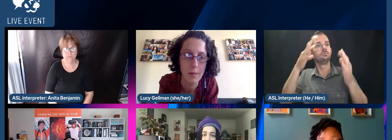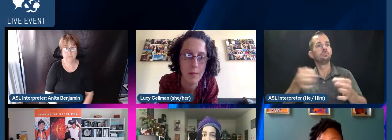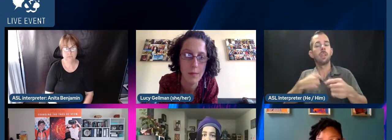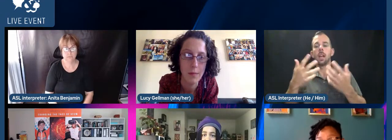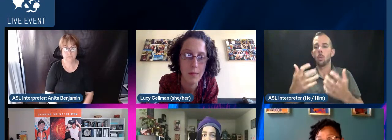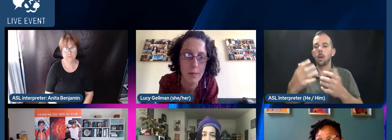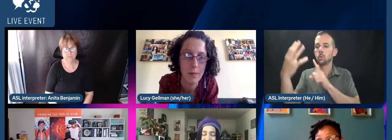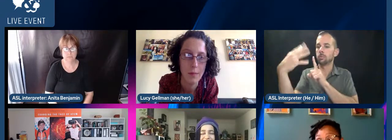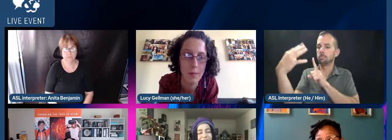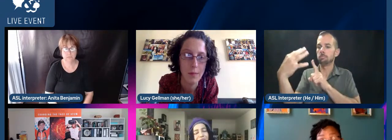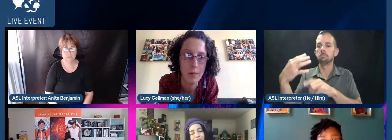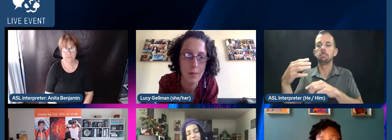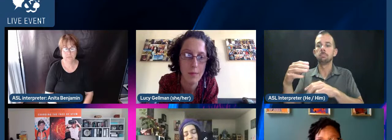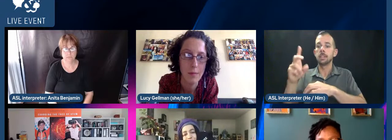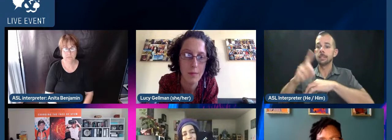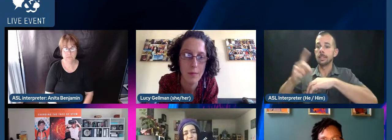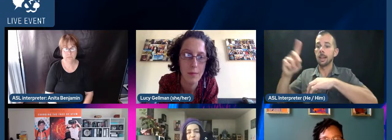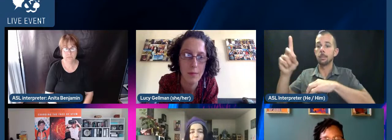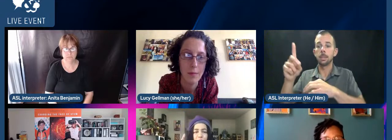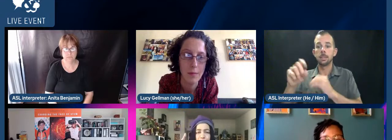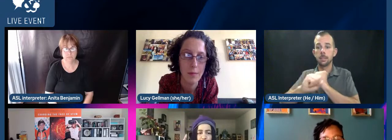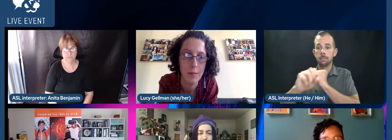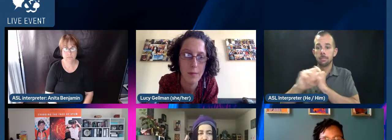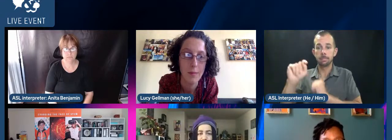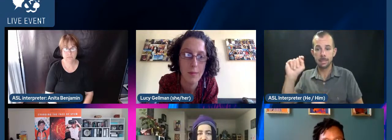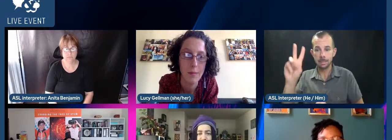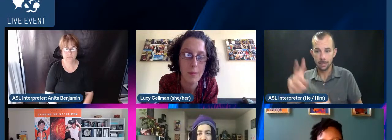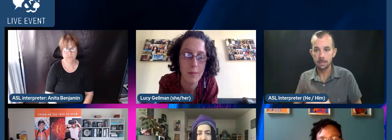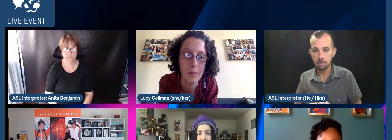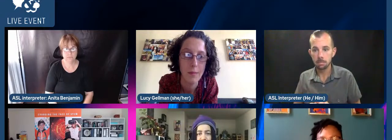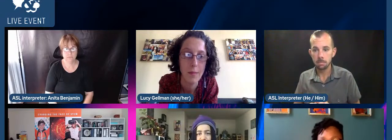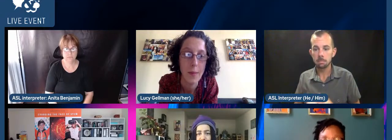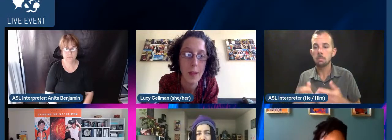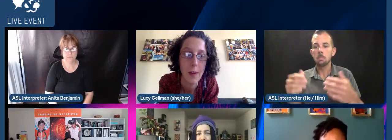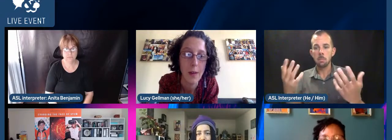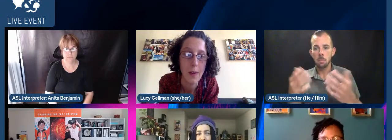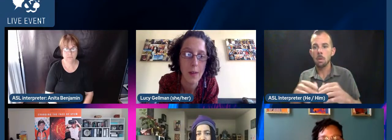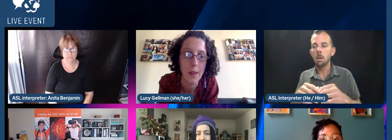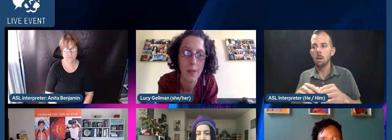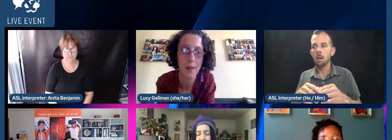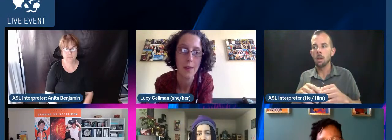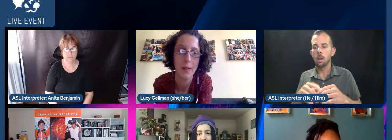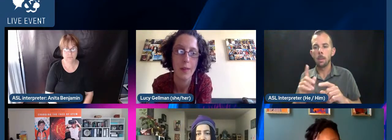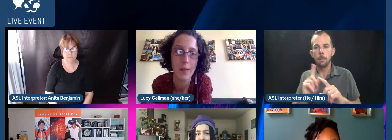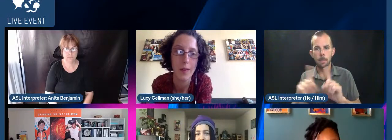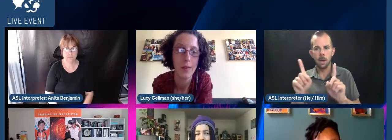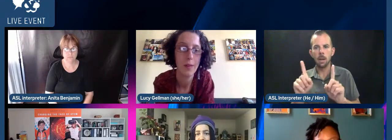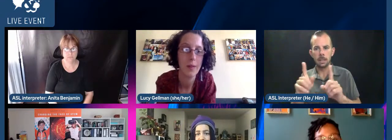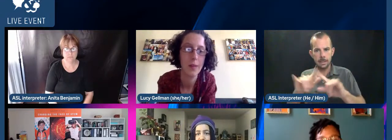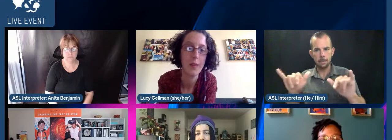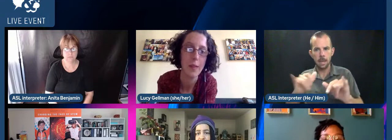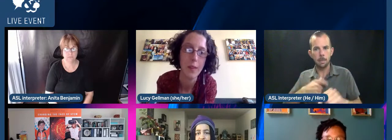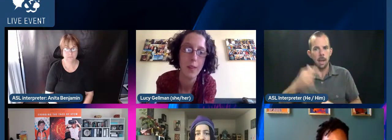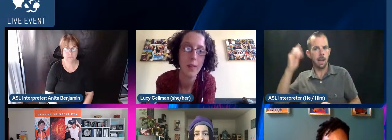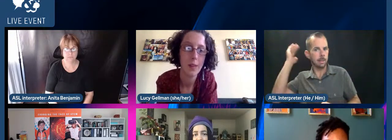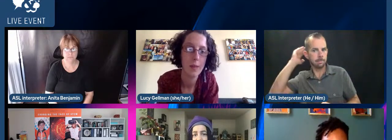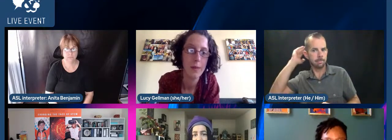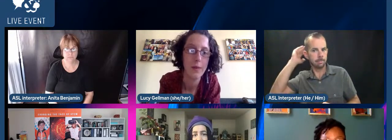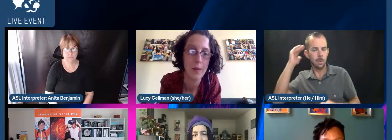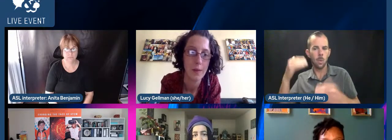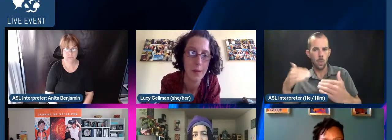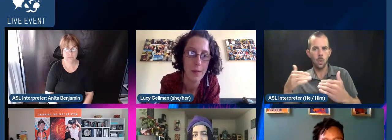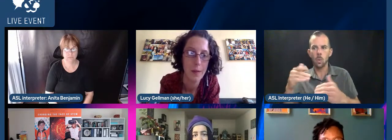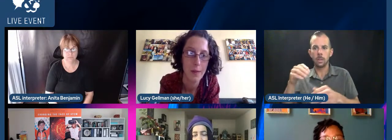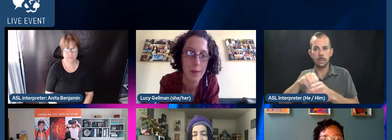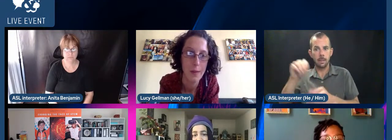am implicated and, you know, culpable for the fact that little kids are getting their hands cut off to mine diamonds and they are Black children